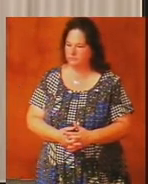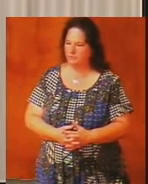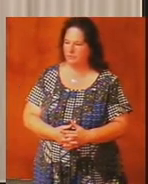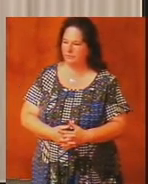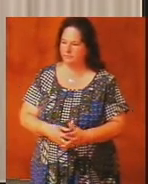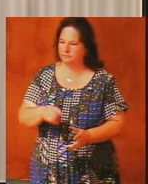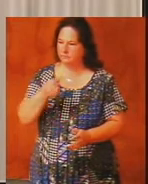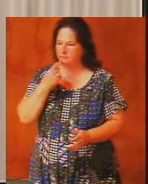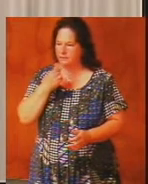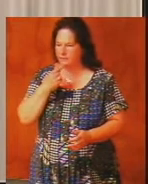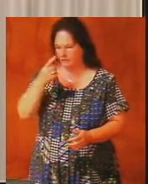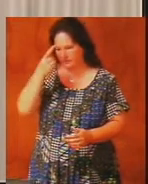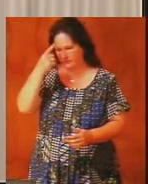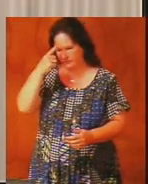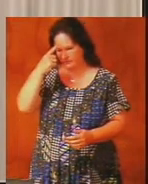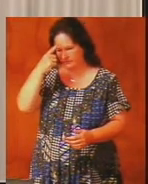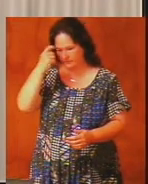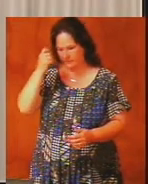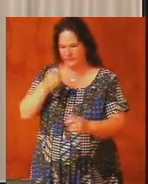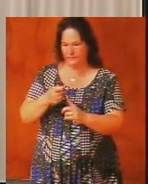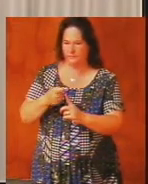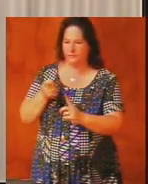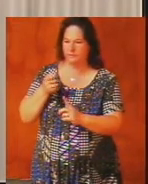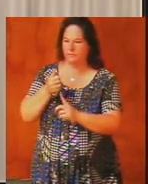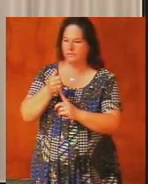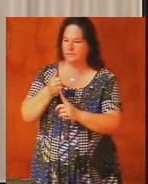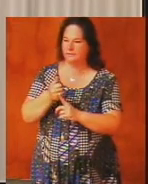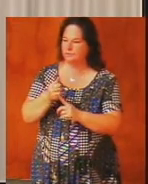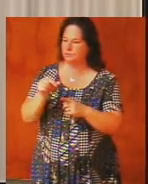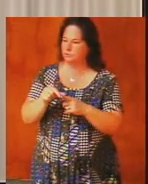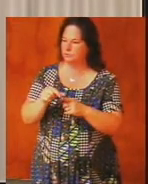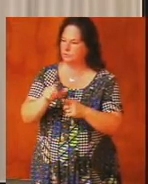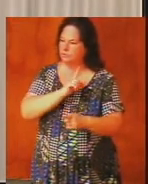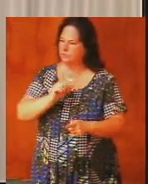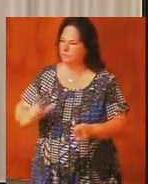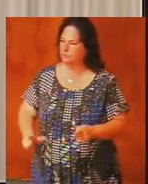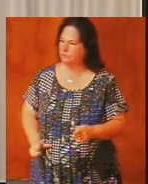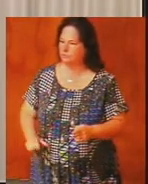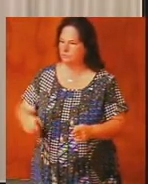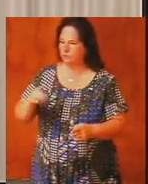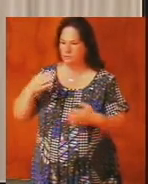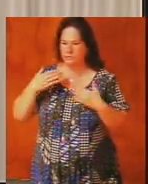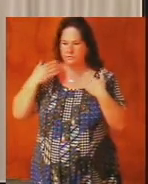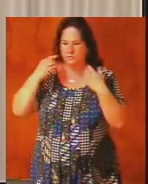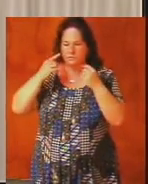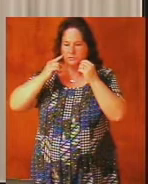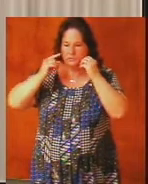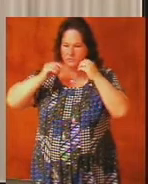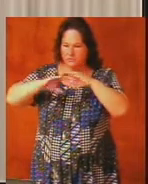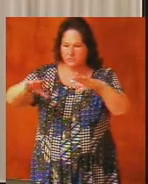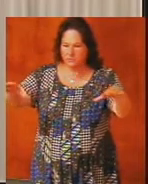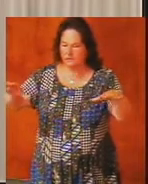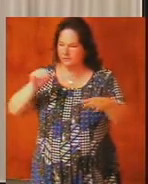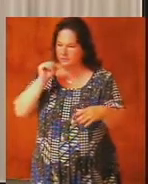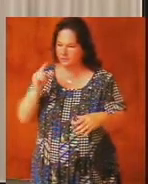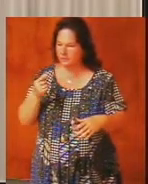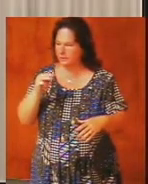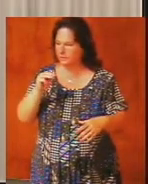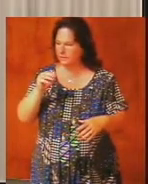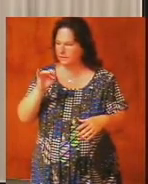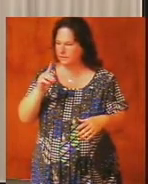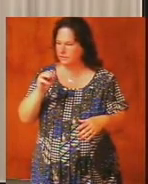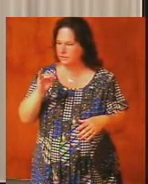He says, "For from you the word of the Lord has sounded forth, not only in Macedonia and